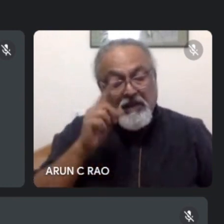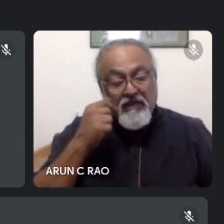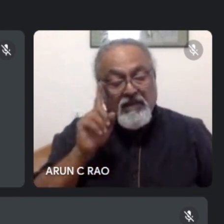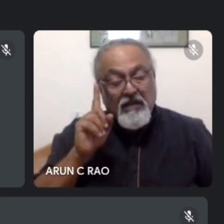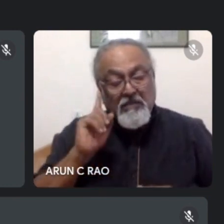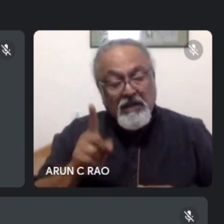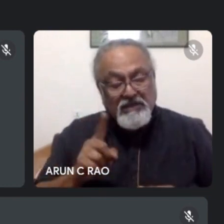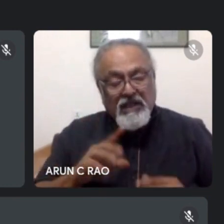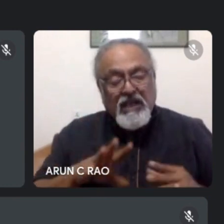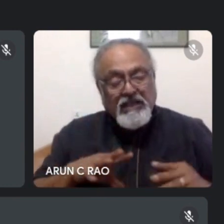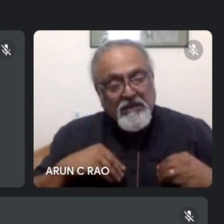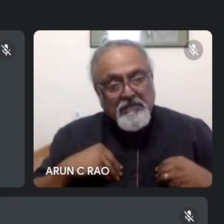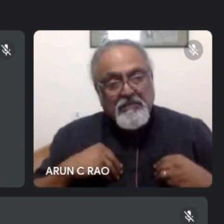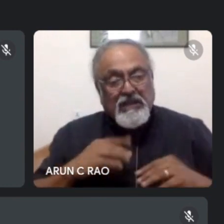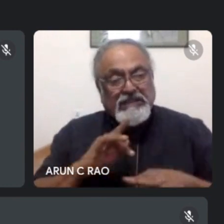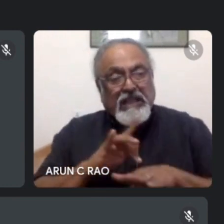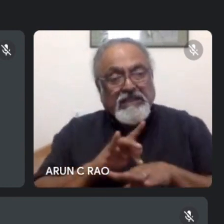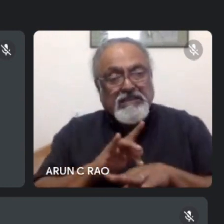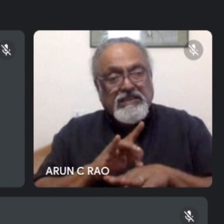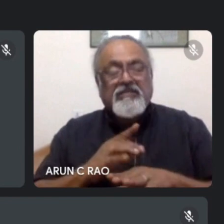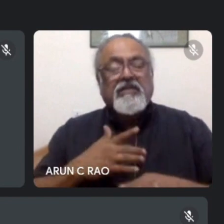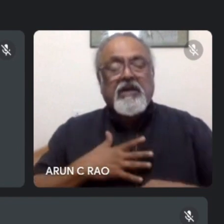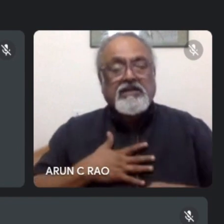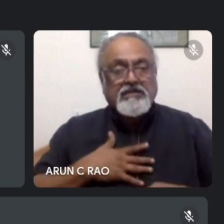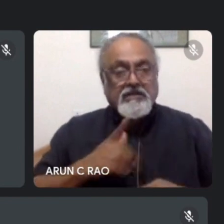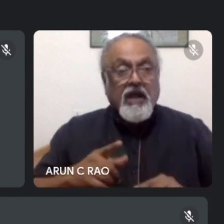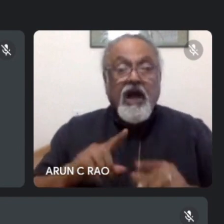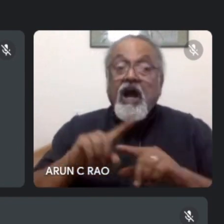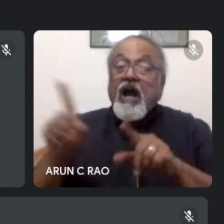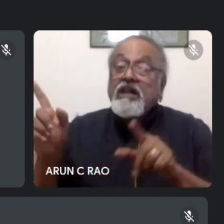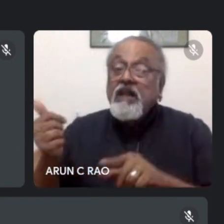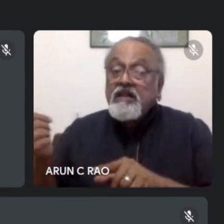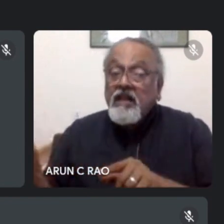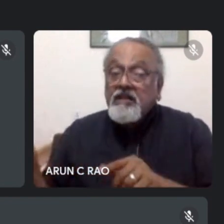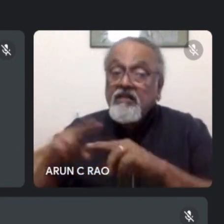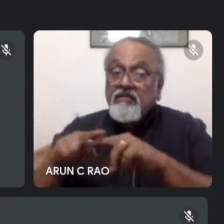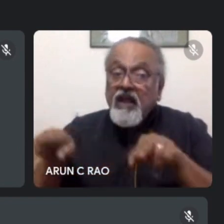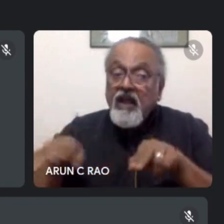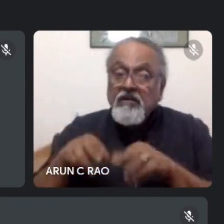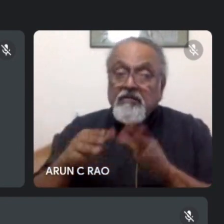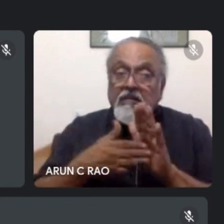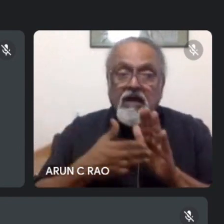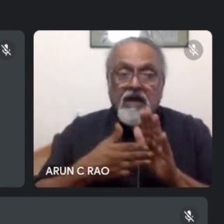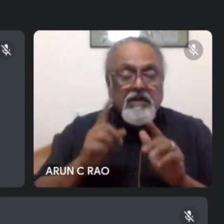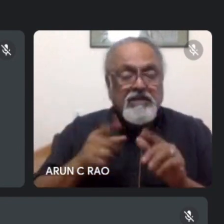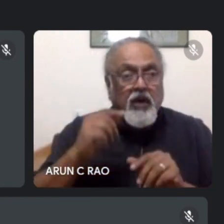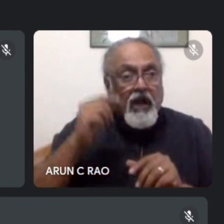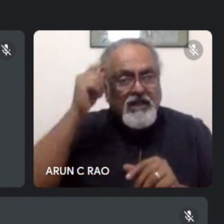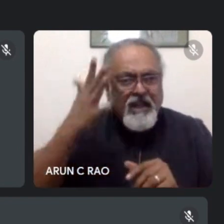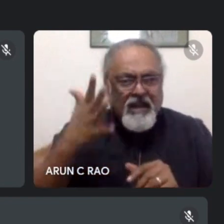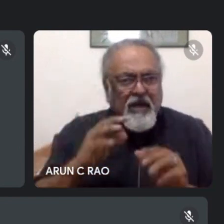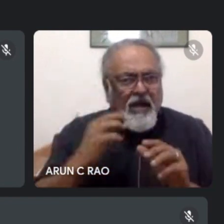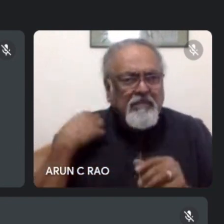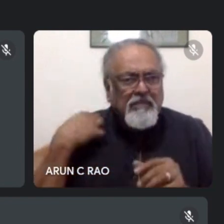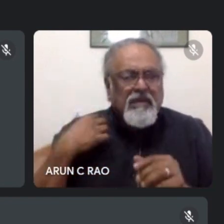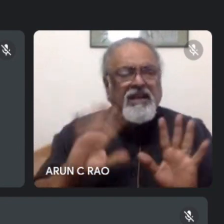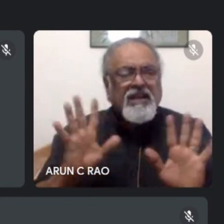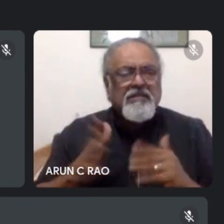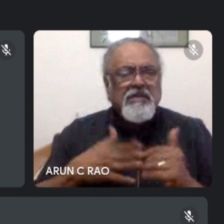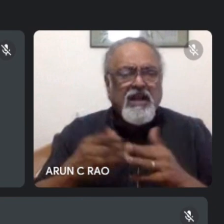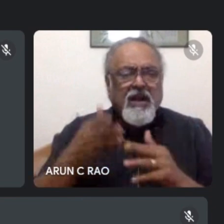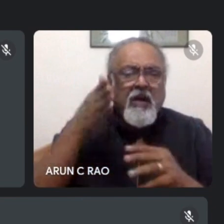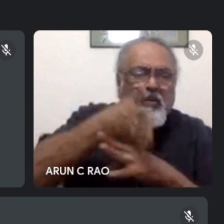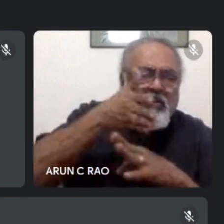family members, that if you don't understand what exactly the problem is, they shouldn't interfere